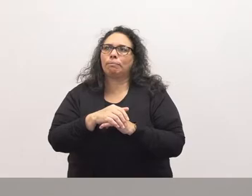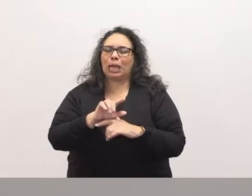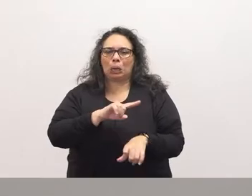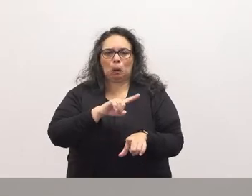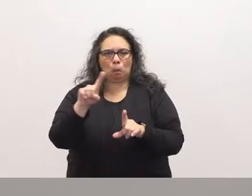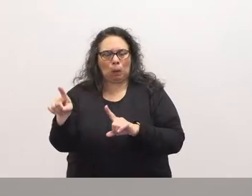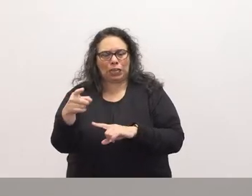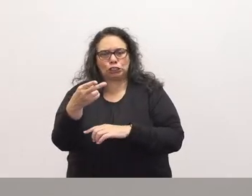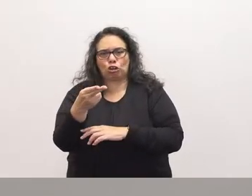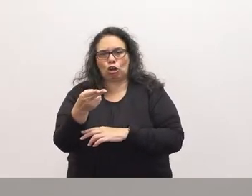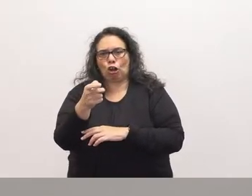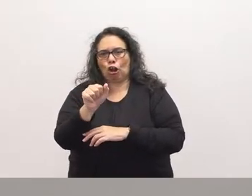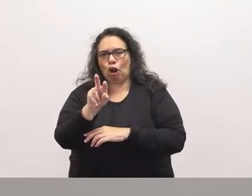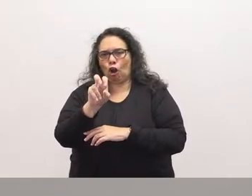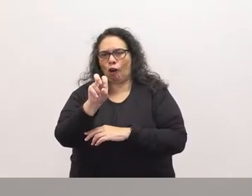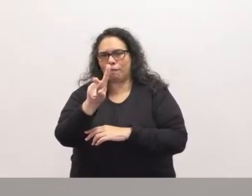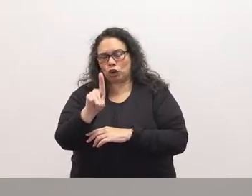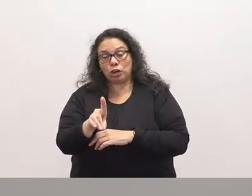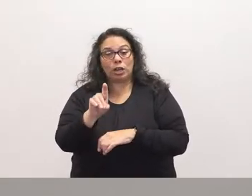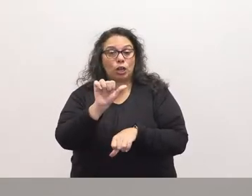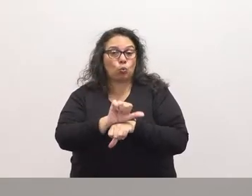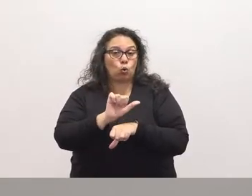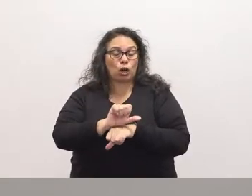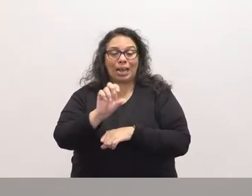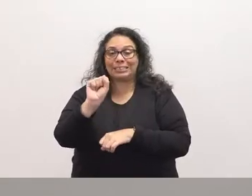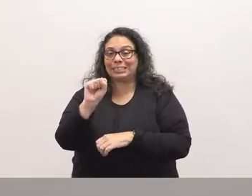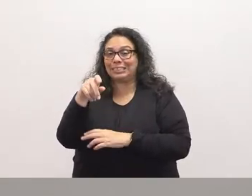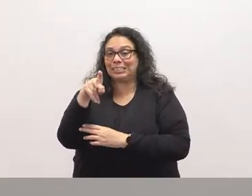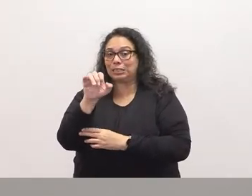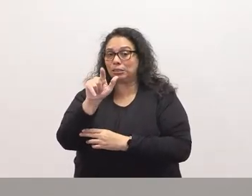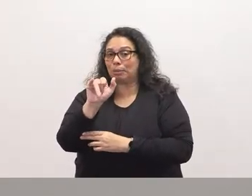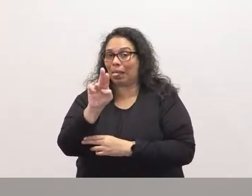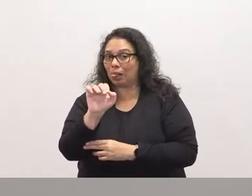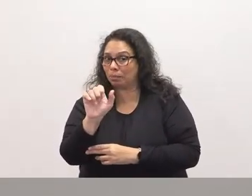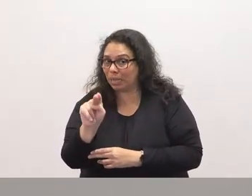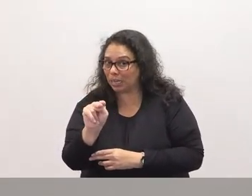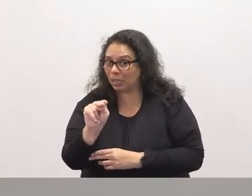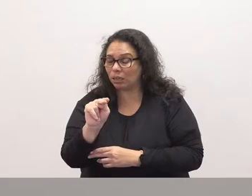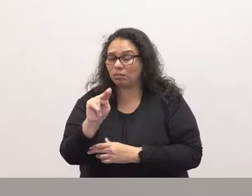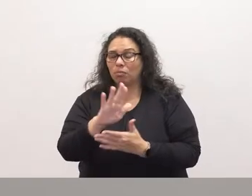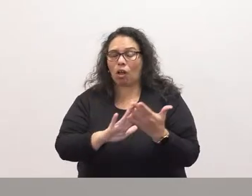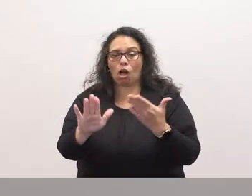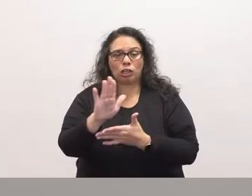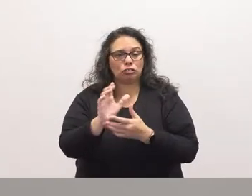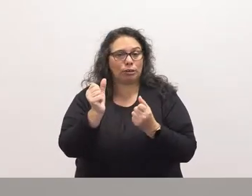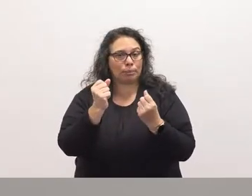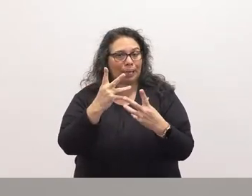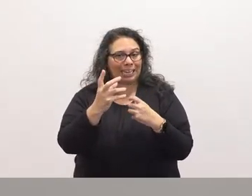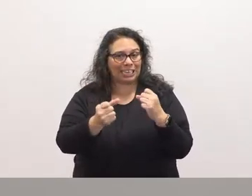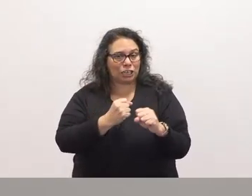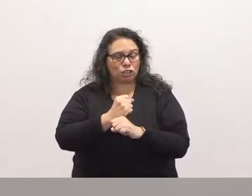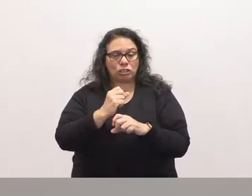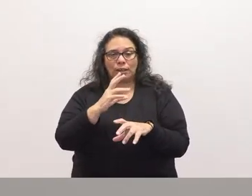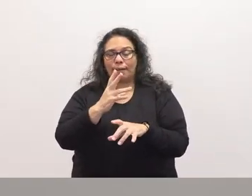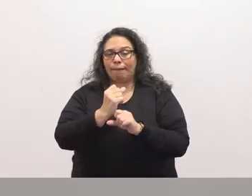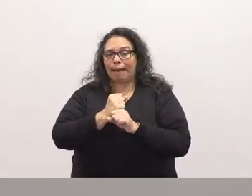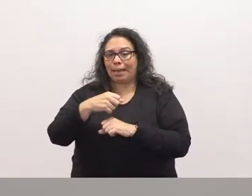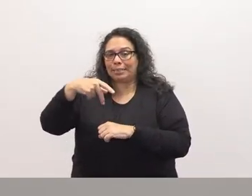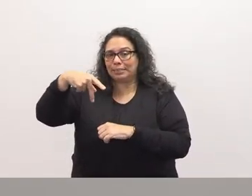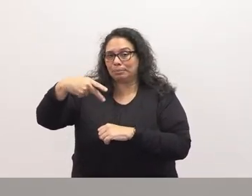Harvard, but then he went and worked at Spelman College for a number of years and got his PhD at